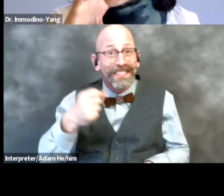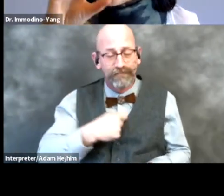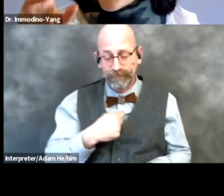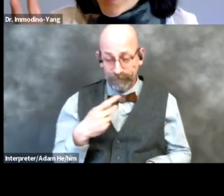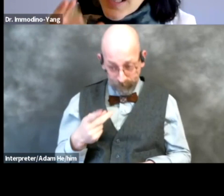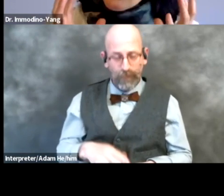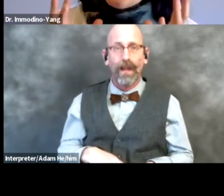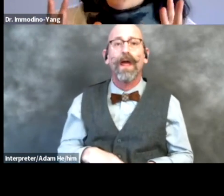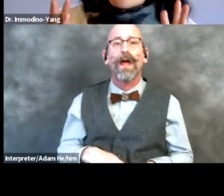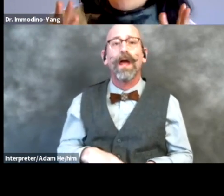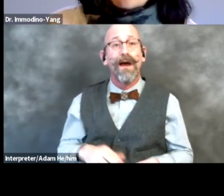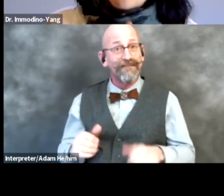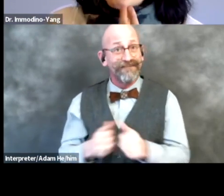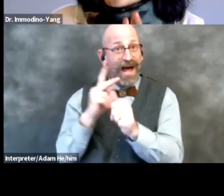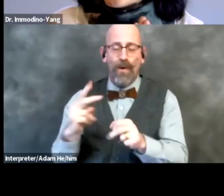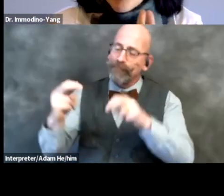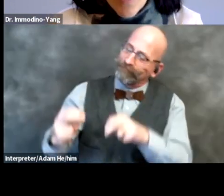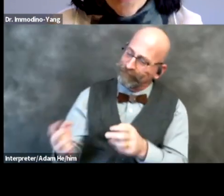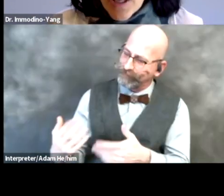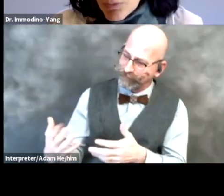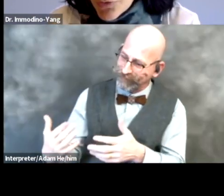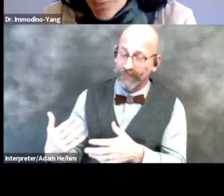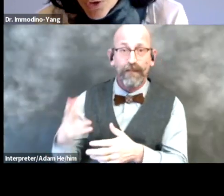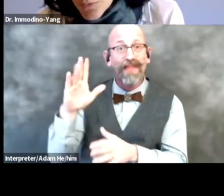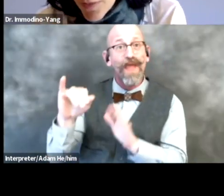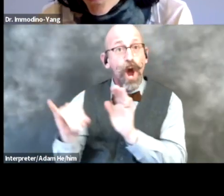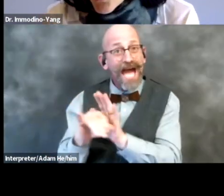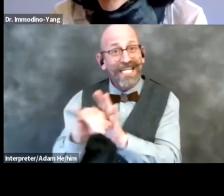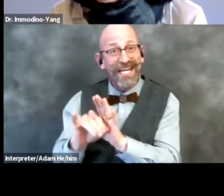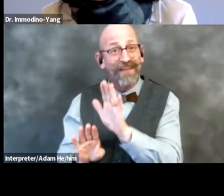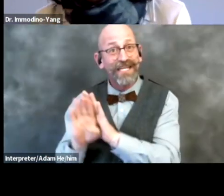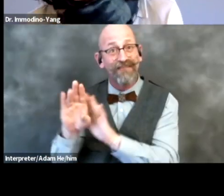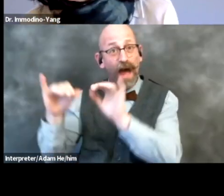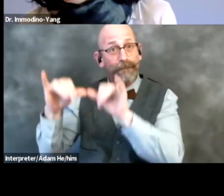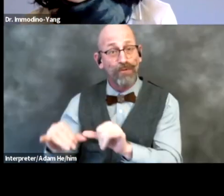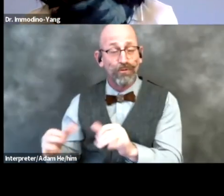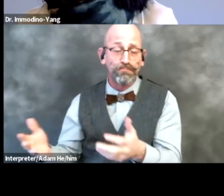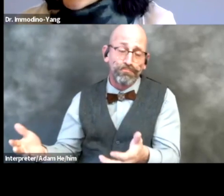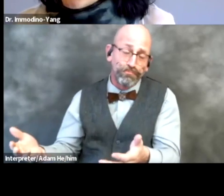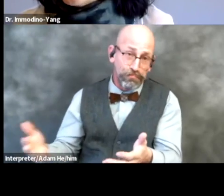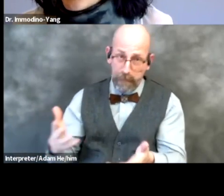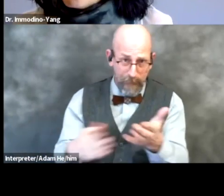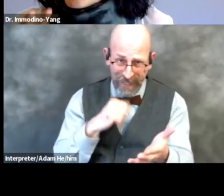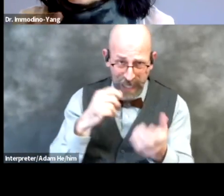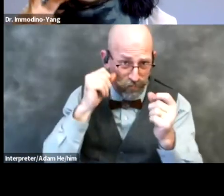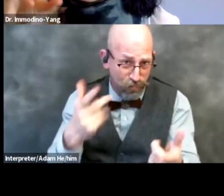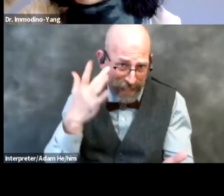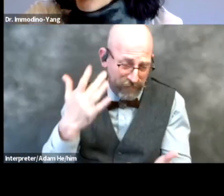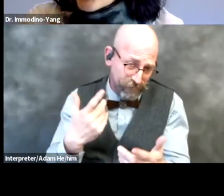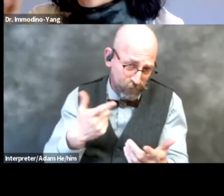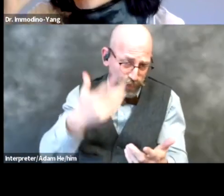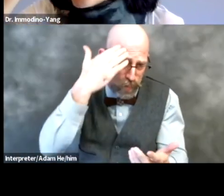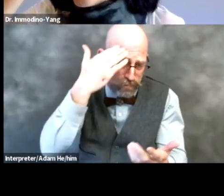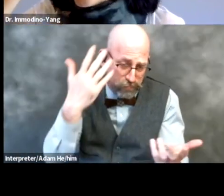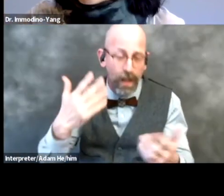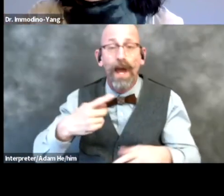that these identity development measures, and this isn't surprising given what's already known in the developmental literature, these identity development measures